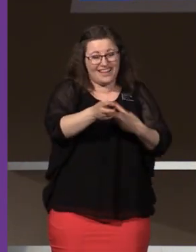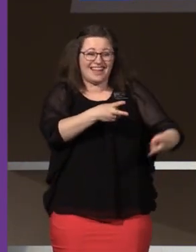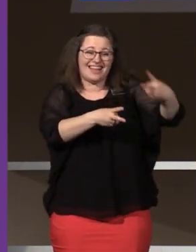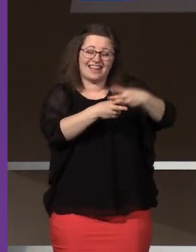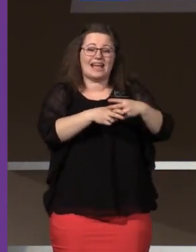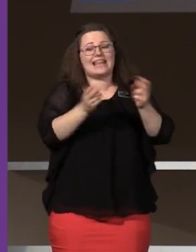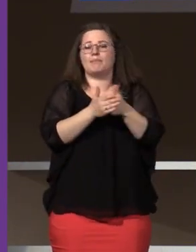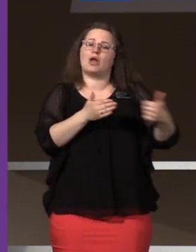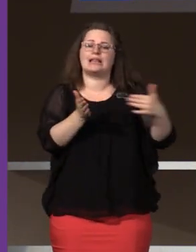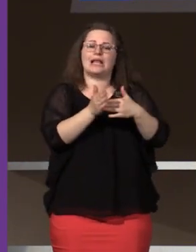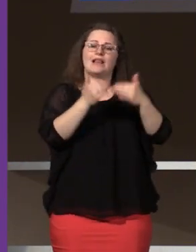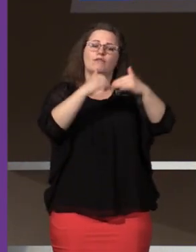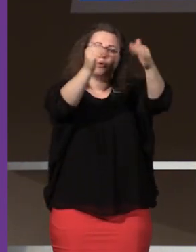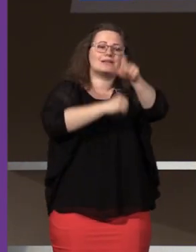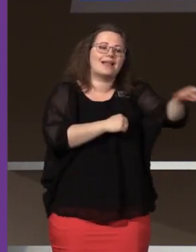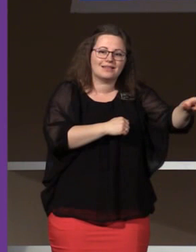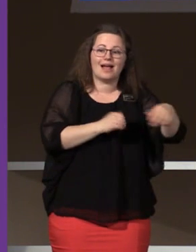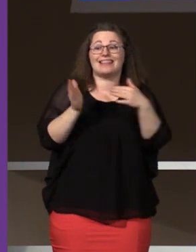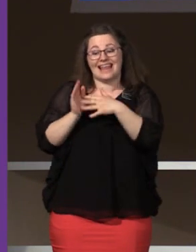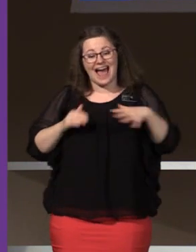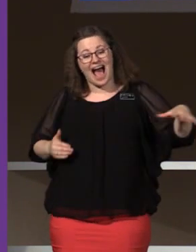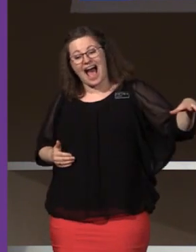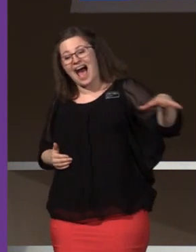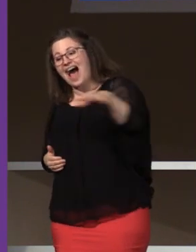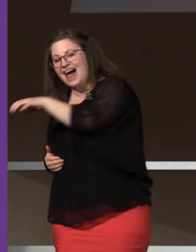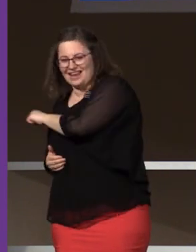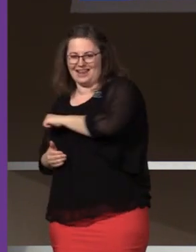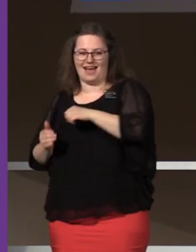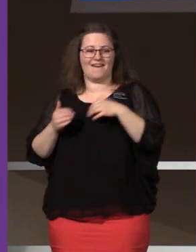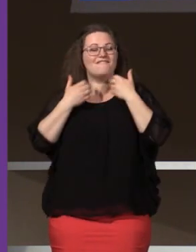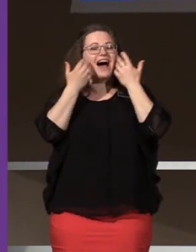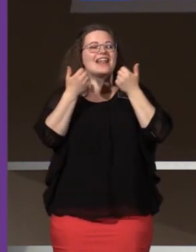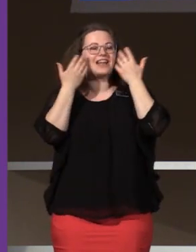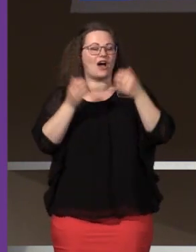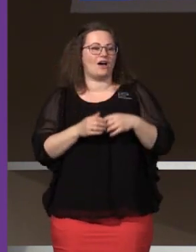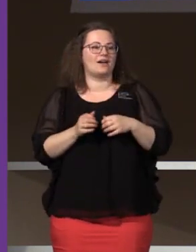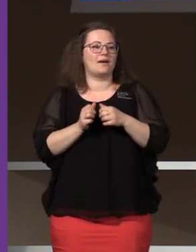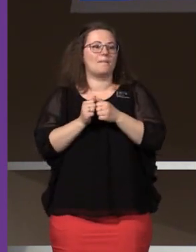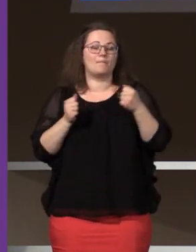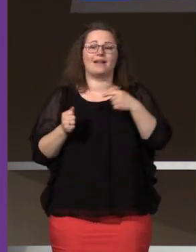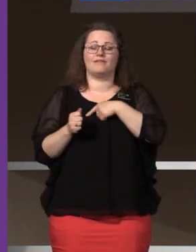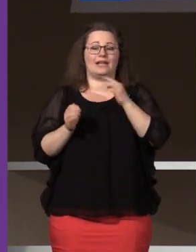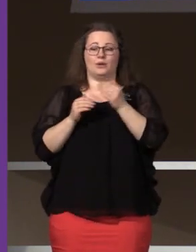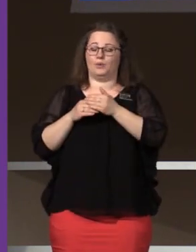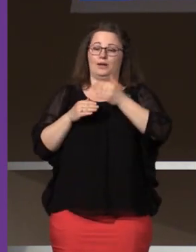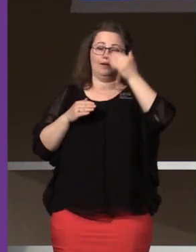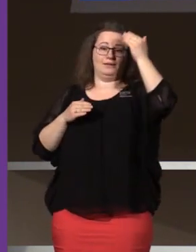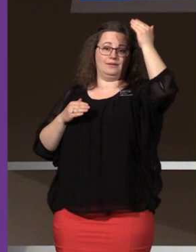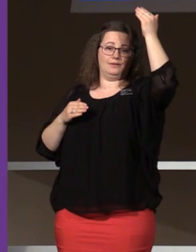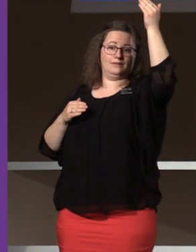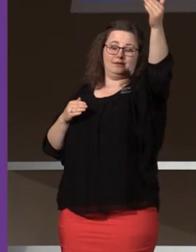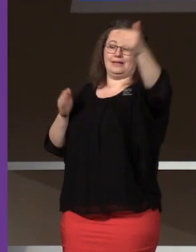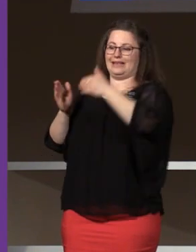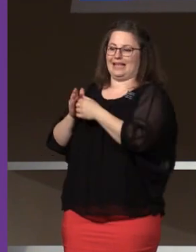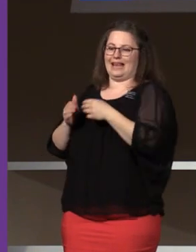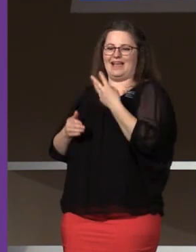disabled people. It's now for everybody, every day. But we're way beyond Web 1.0, where web